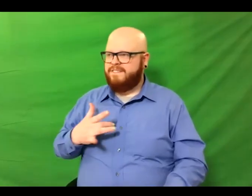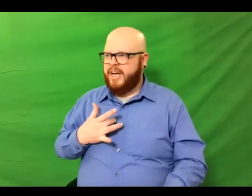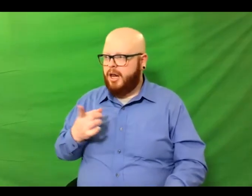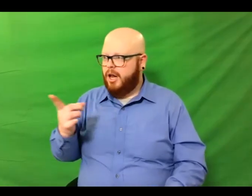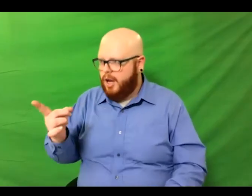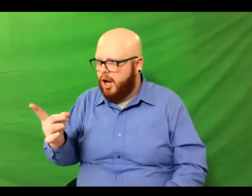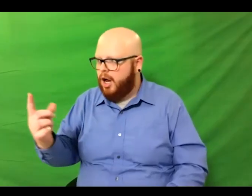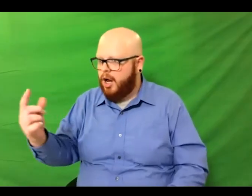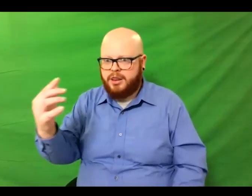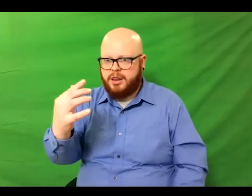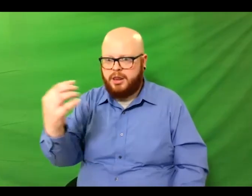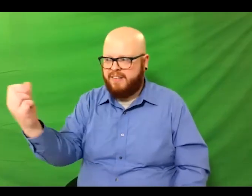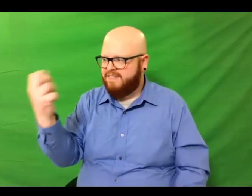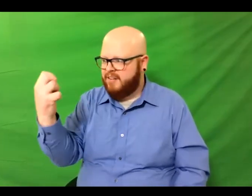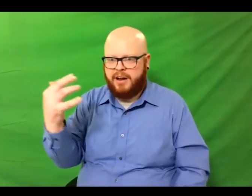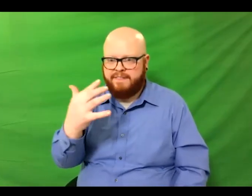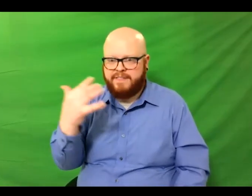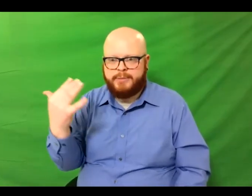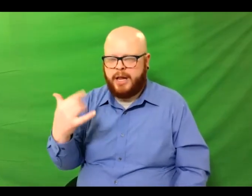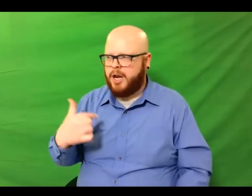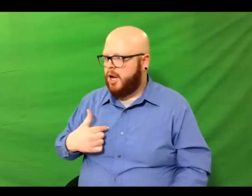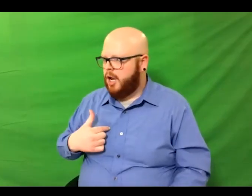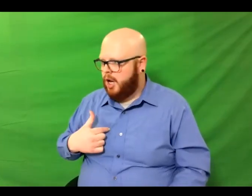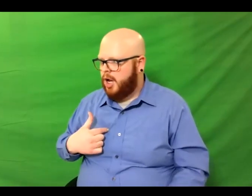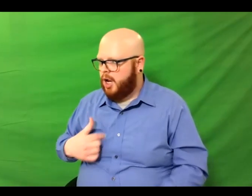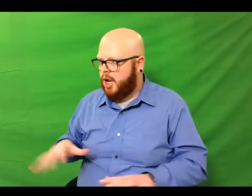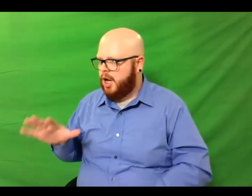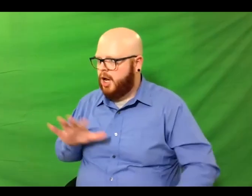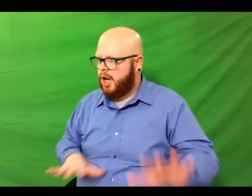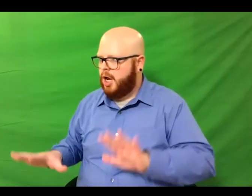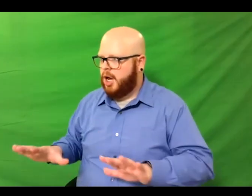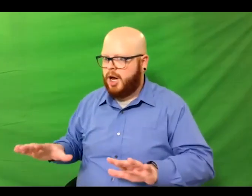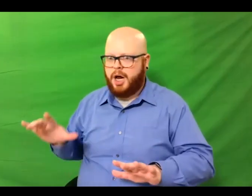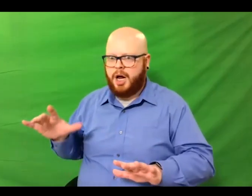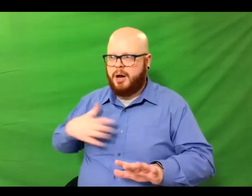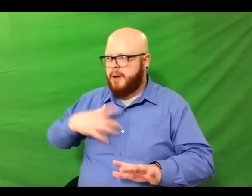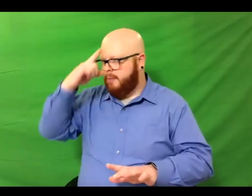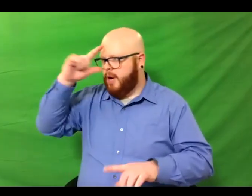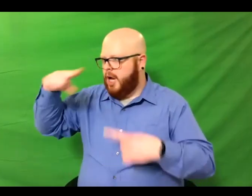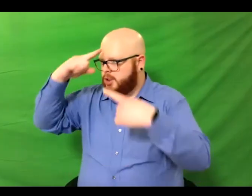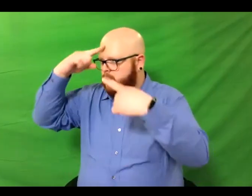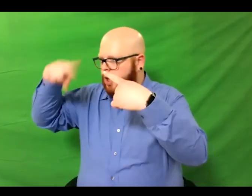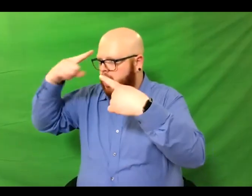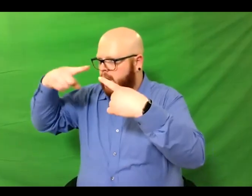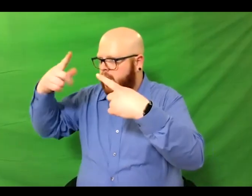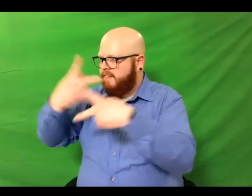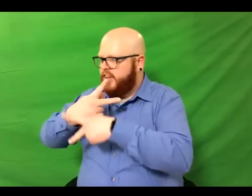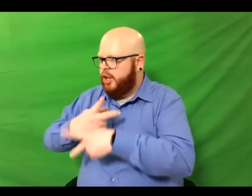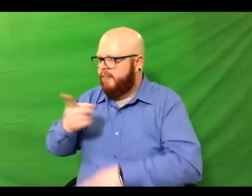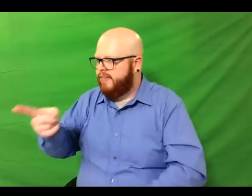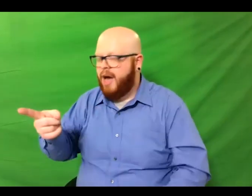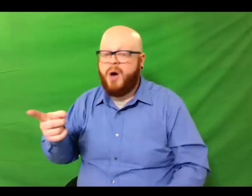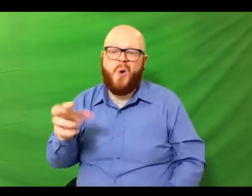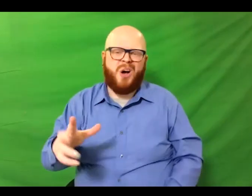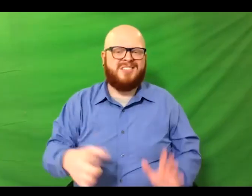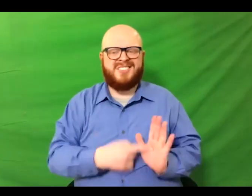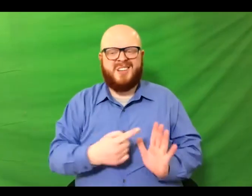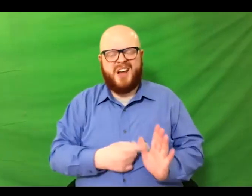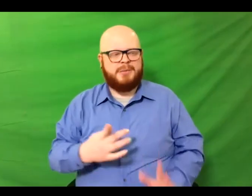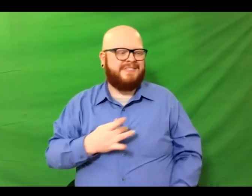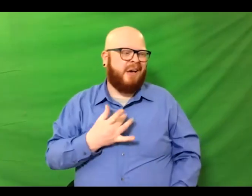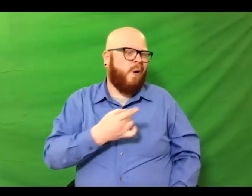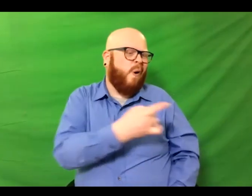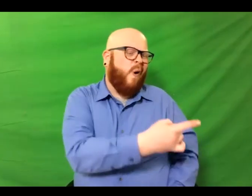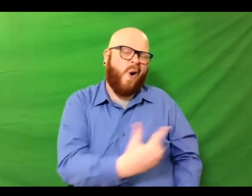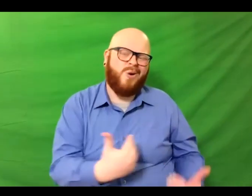someone spells at us, and we're like, oh my gosh, I got to get my brain to process that. Or I'm going to avoid fingerspelling that because they're too young. I'm going to just